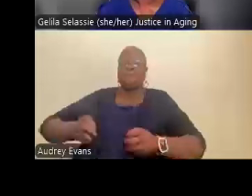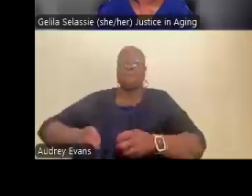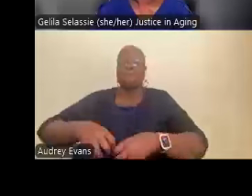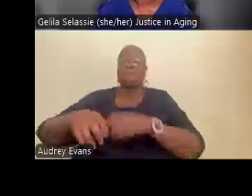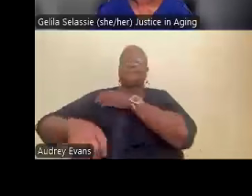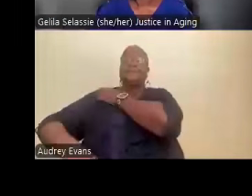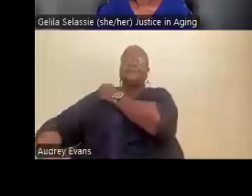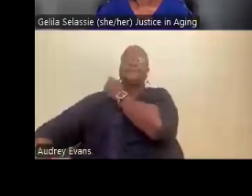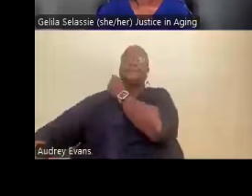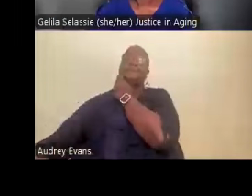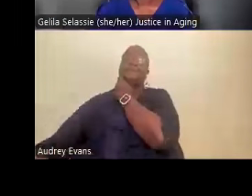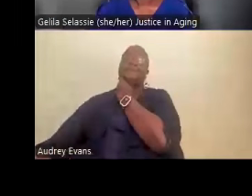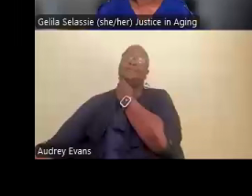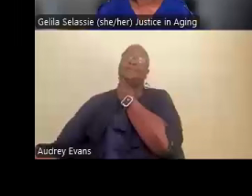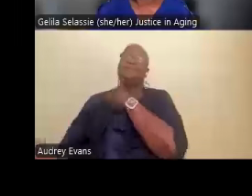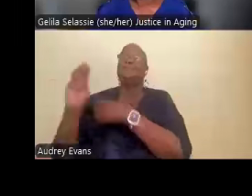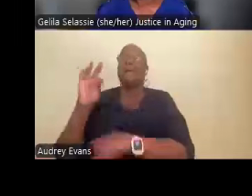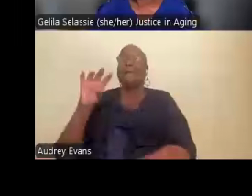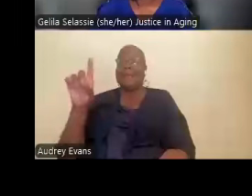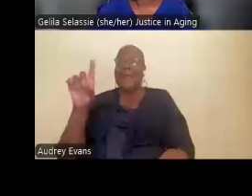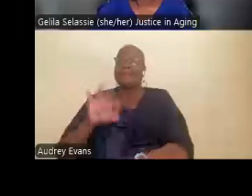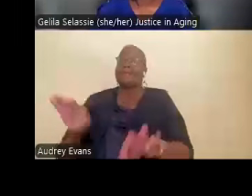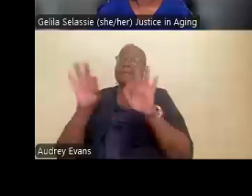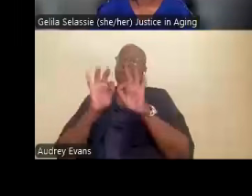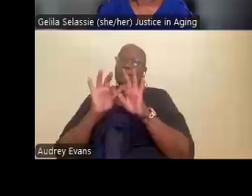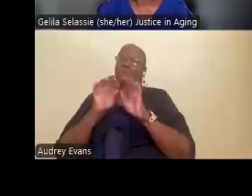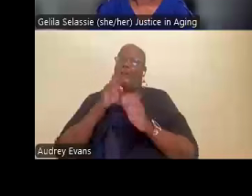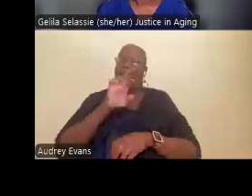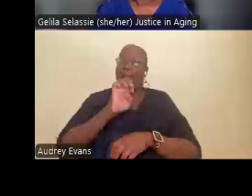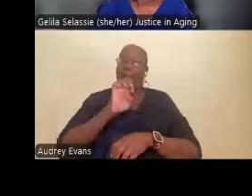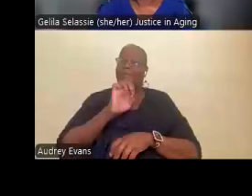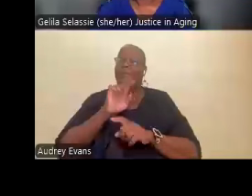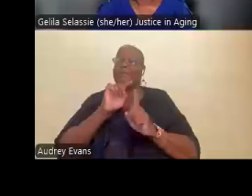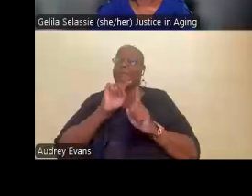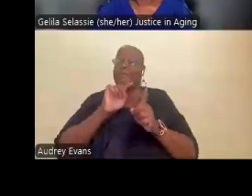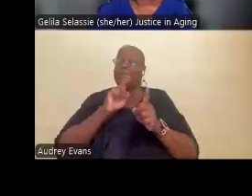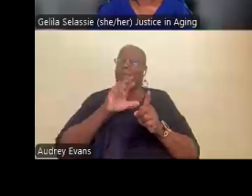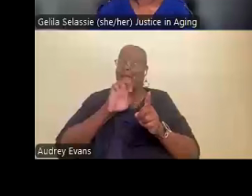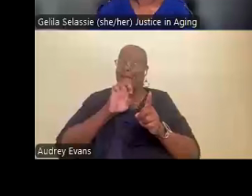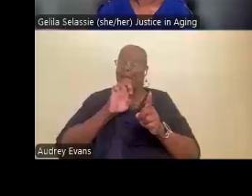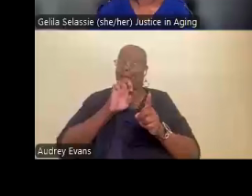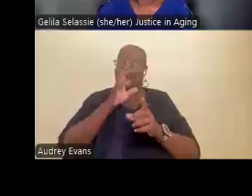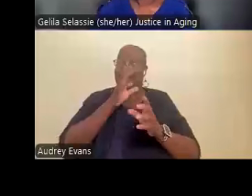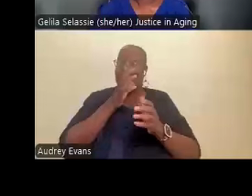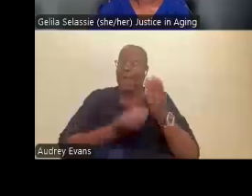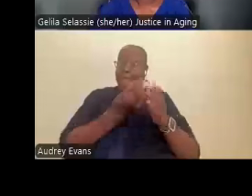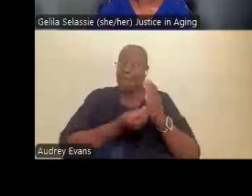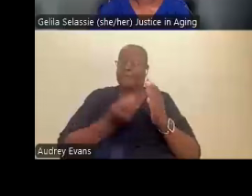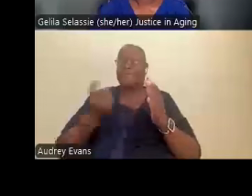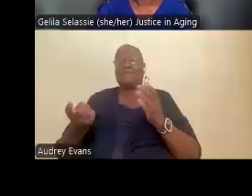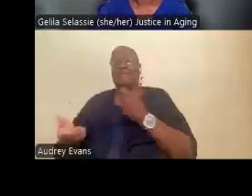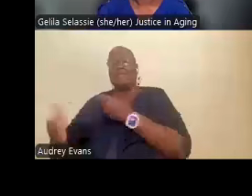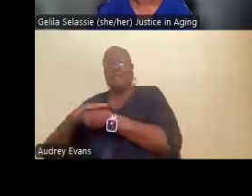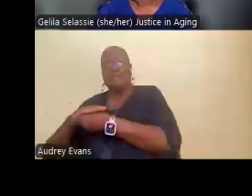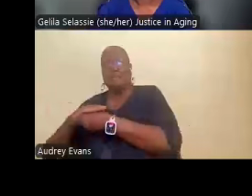Medicaid is critical to Medicare enrollees because it fills the gaps in Medicare. Both Gelila and I have talked about it, but